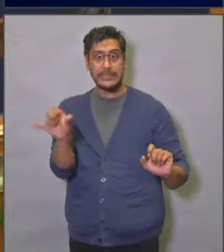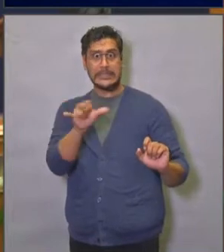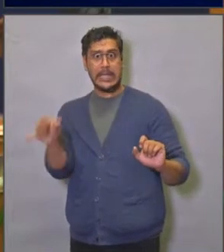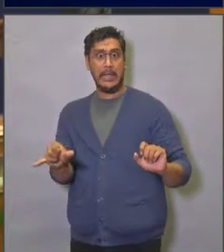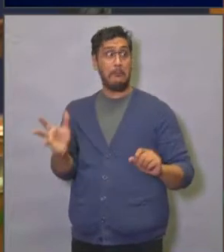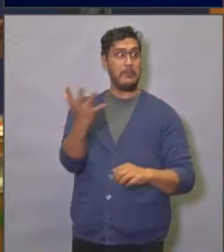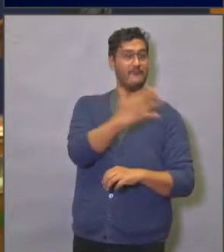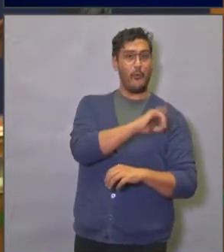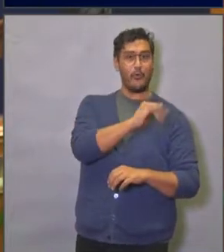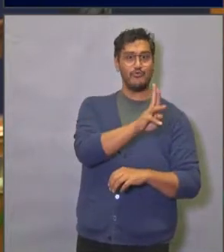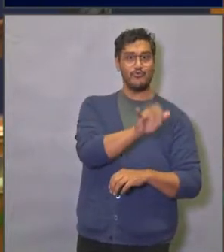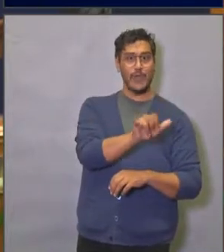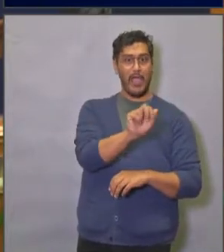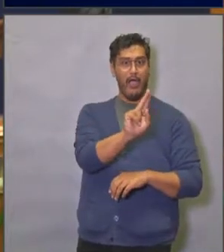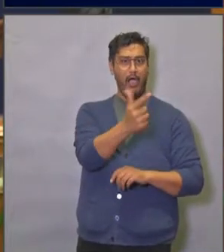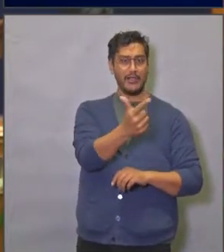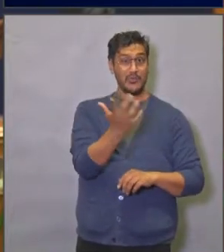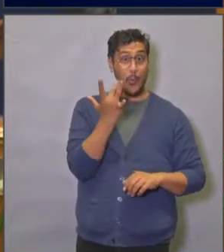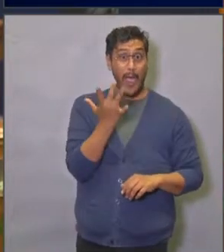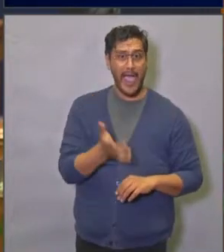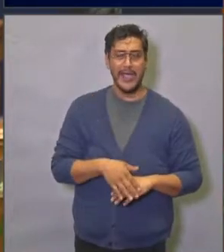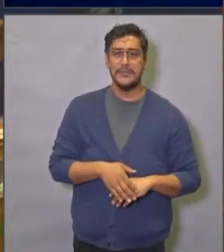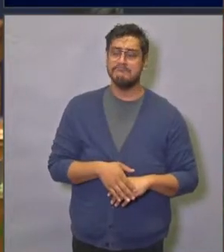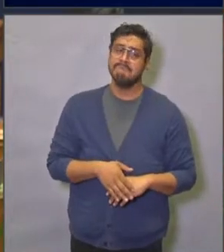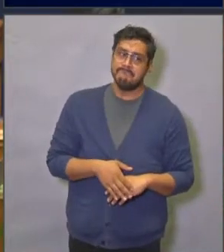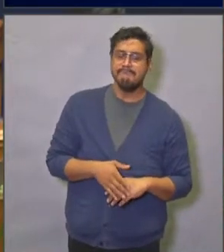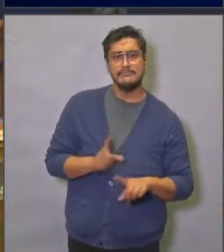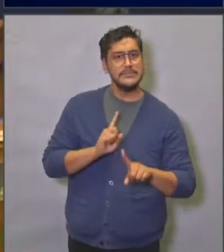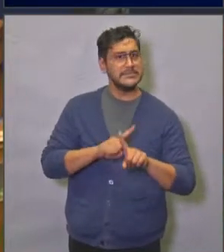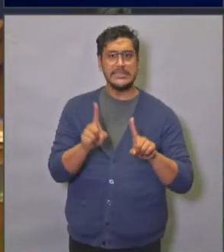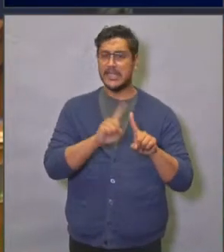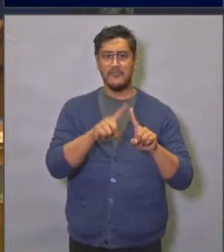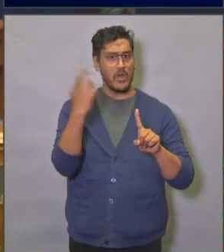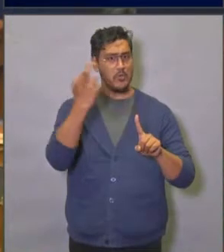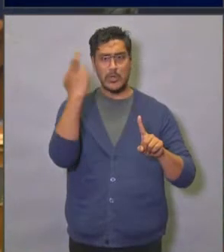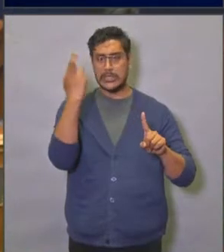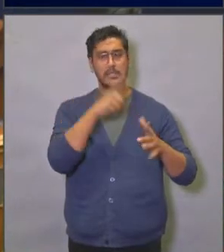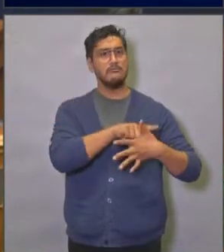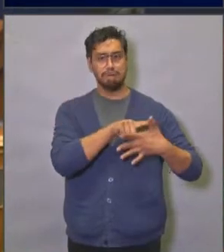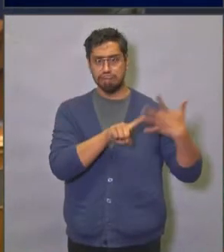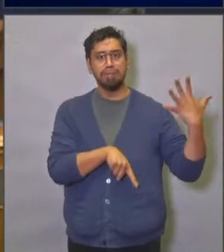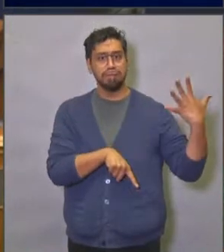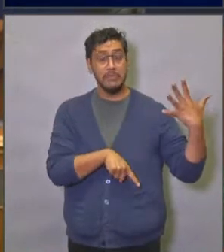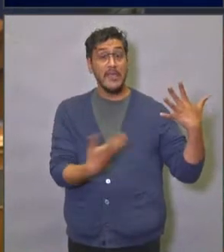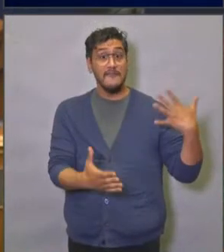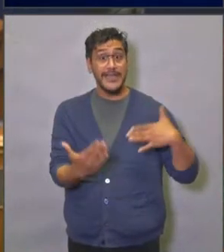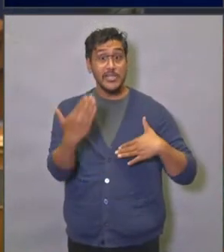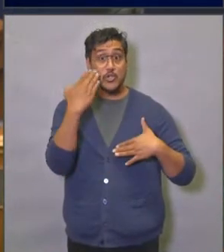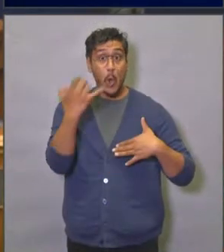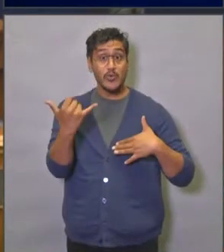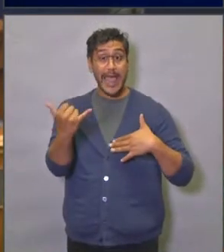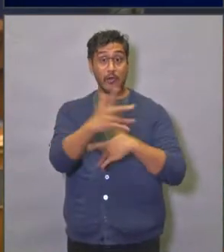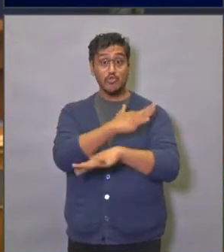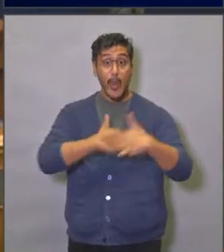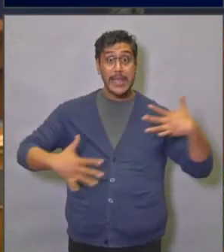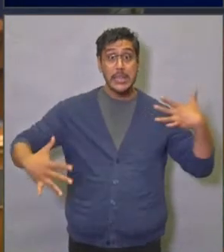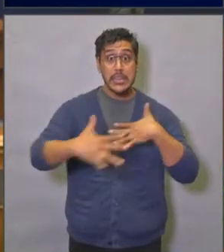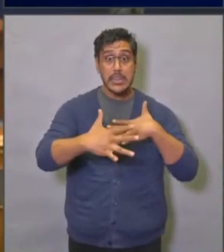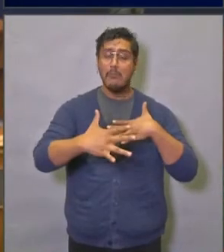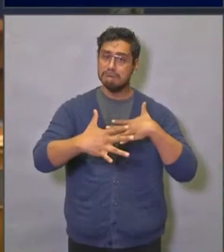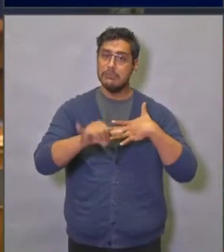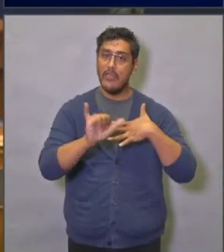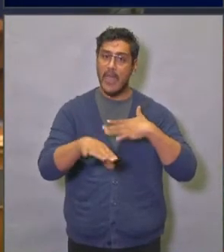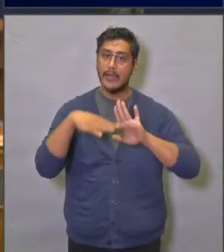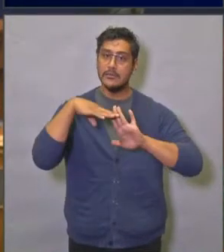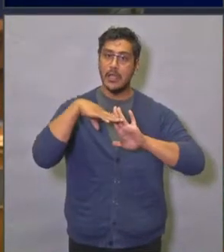in July and August, I'm sure it's due to a variety of factors. So we do know that transmission has declined. I've reported out on